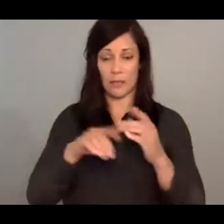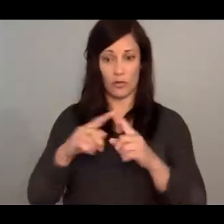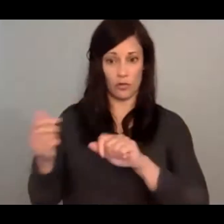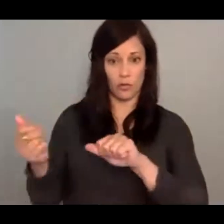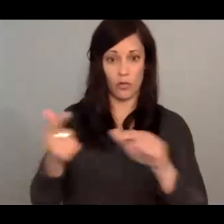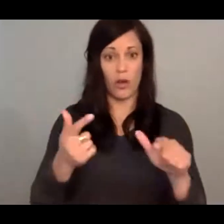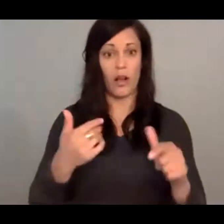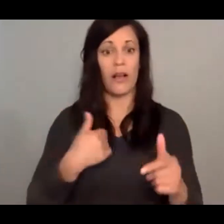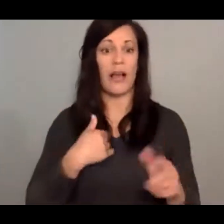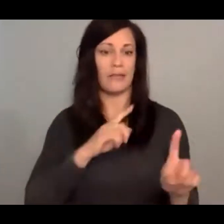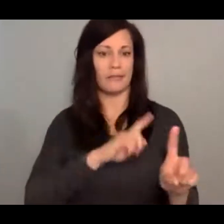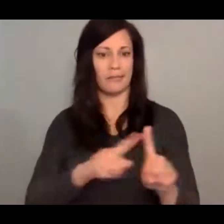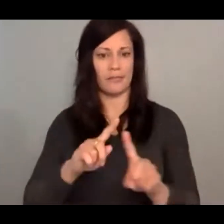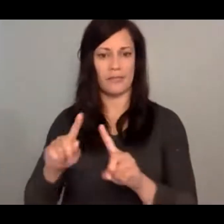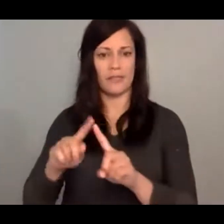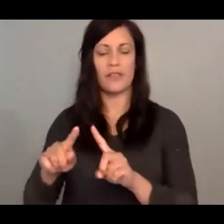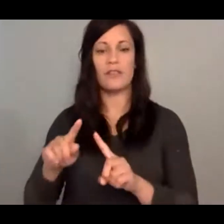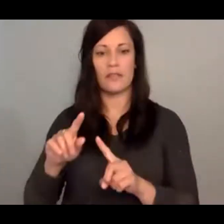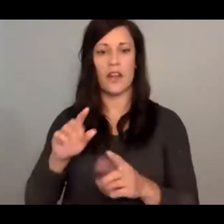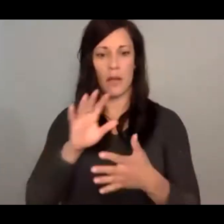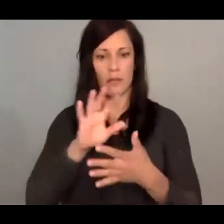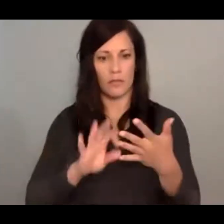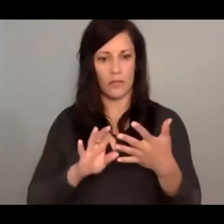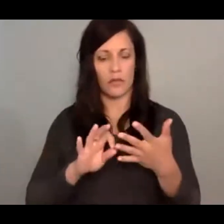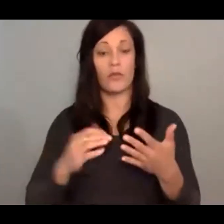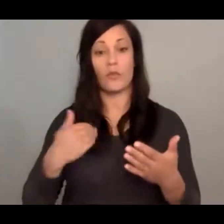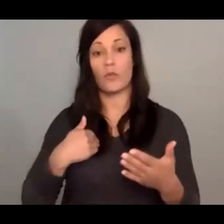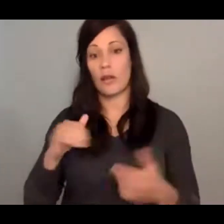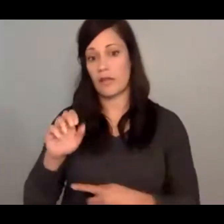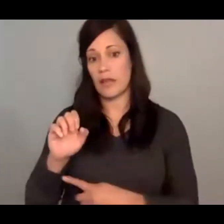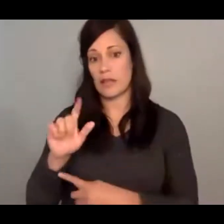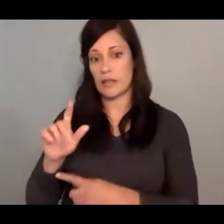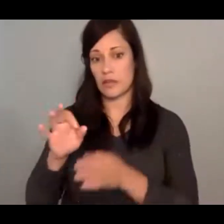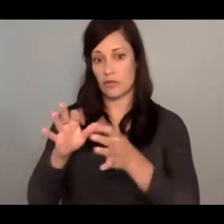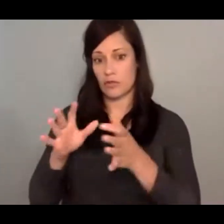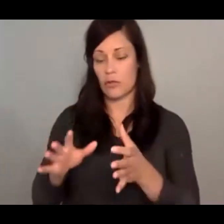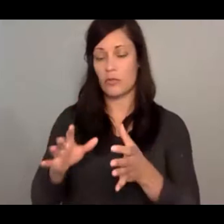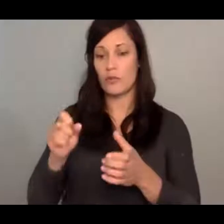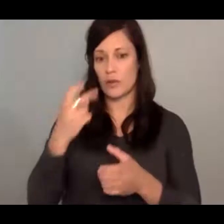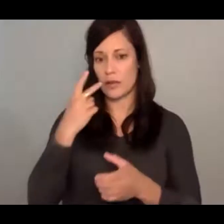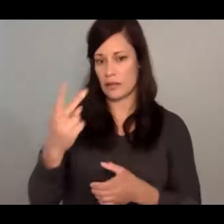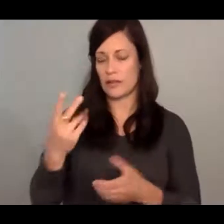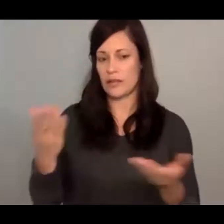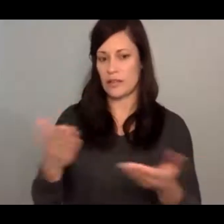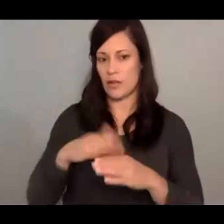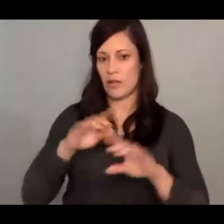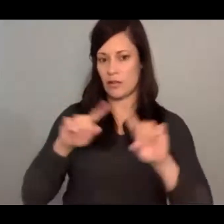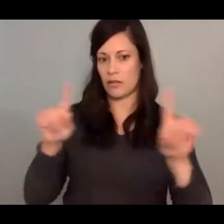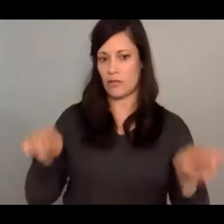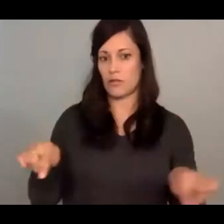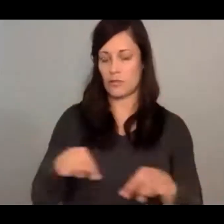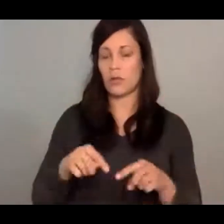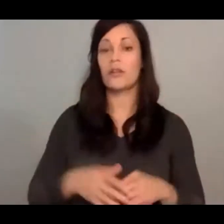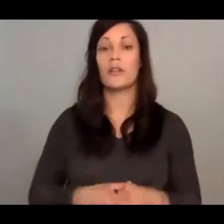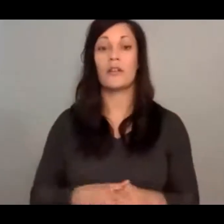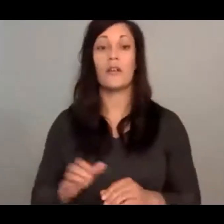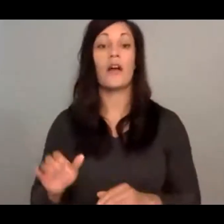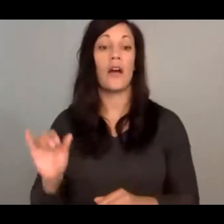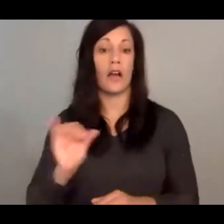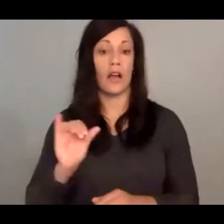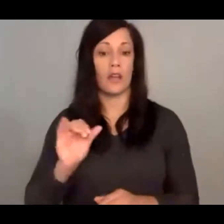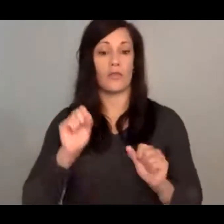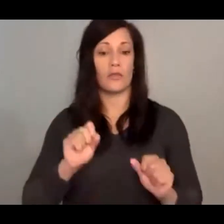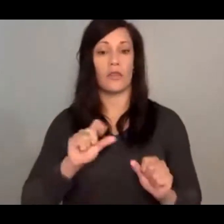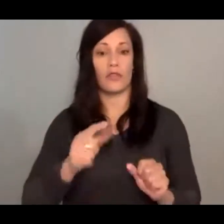of accessibility features. We are joined by an ASL interpreter who you can see joining me on the screen. You can also